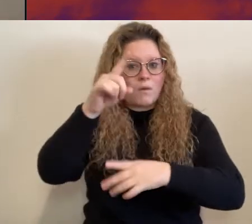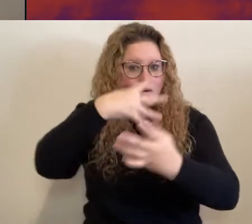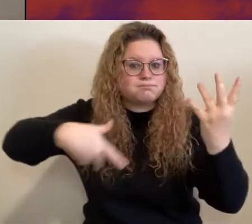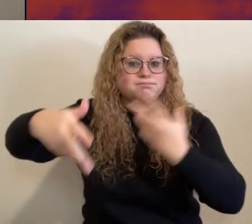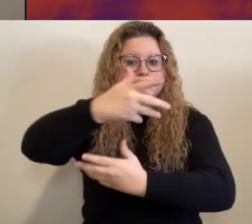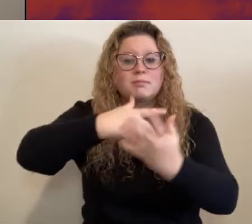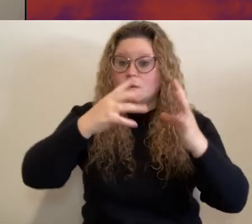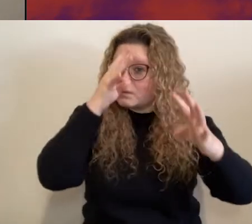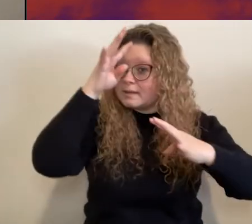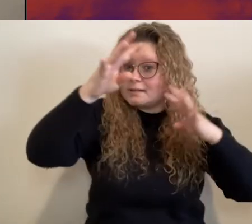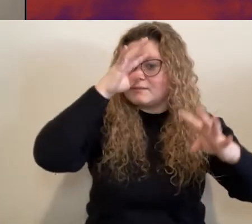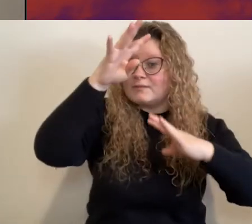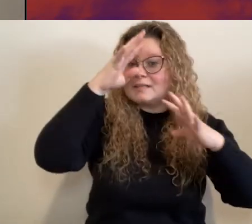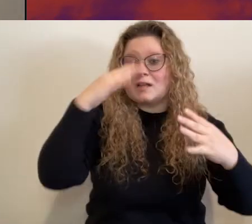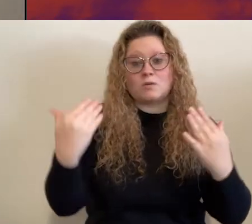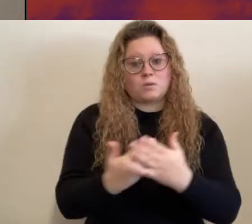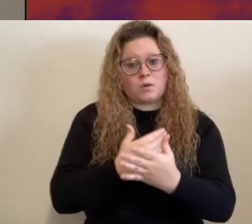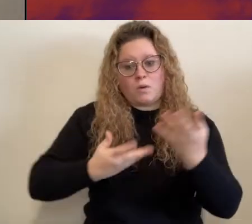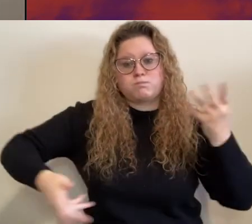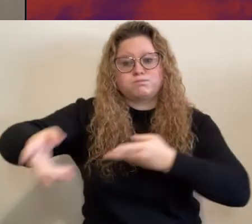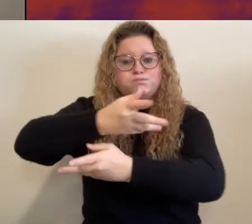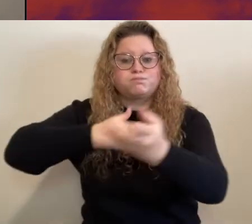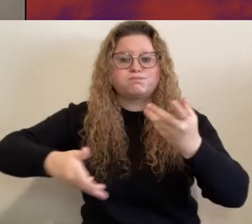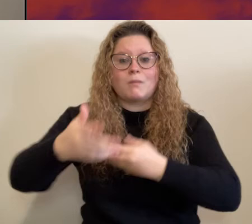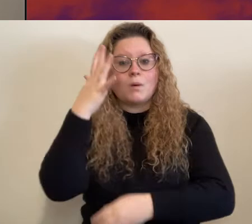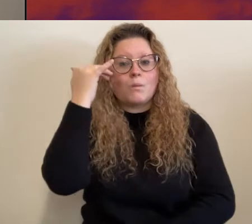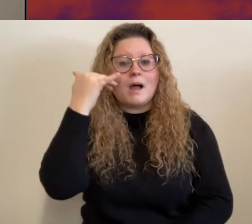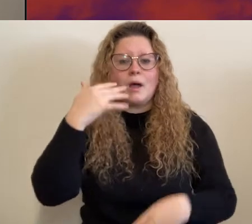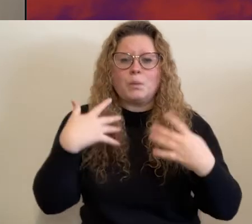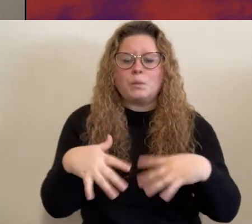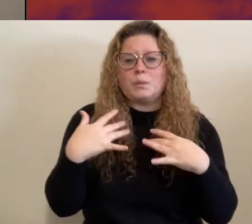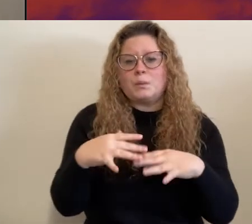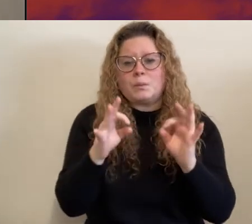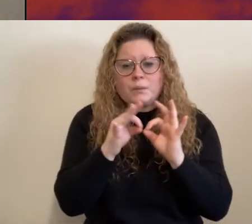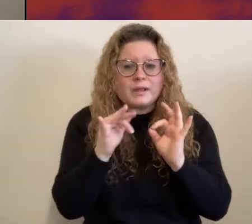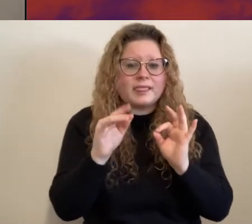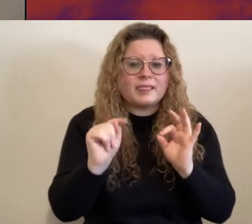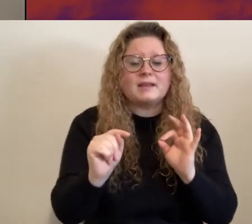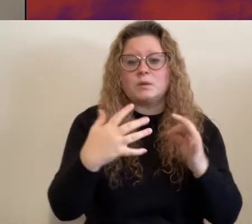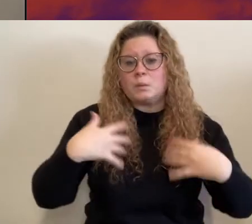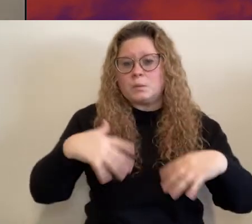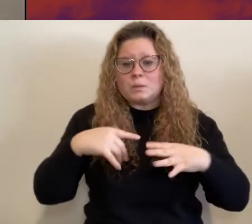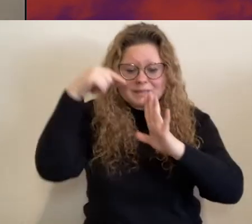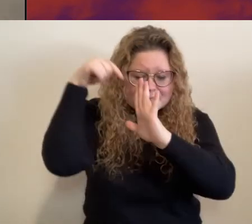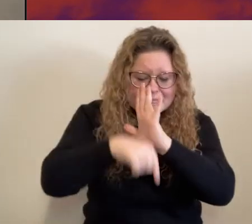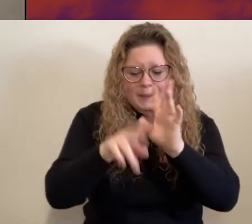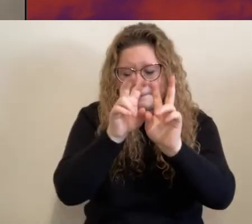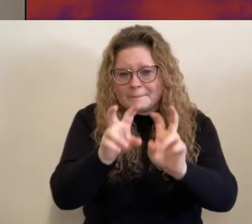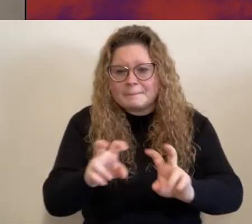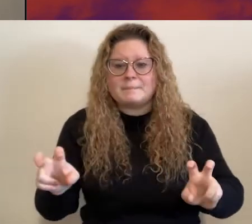Creativity is the new currency, because there's richness in the thickness, and there's thickness in the